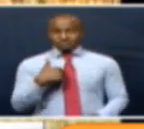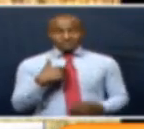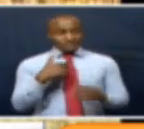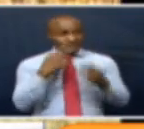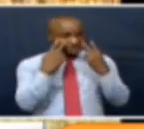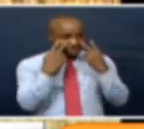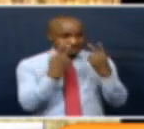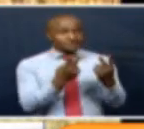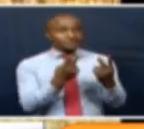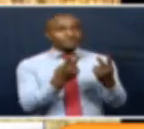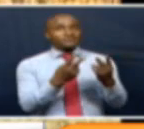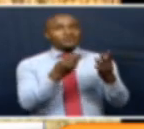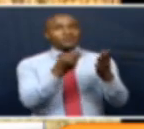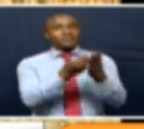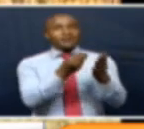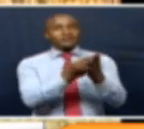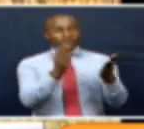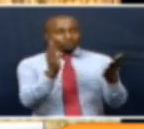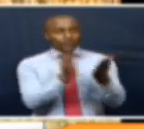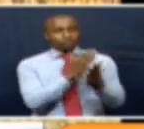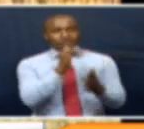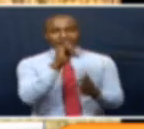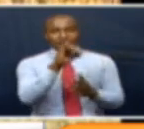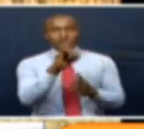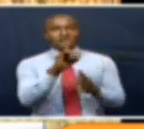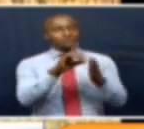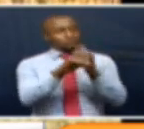pesa, wakaenda na kitambulisho ya msi.